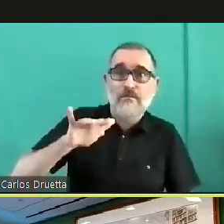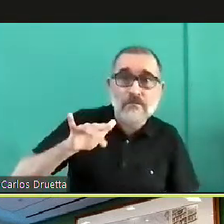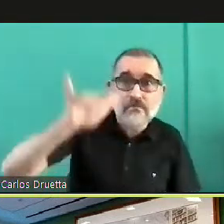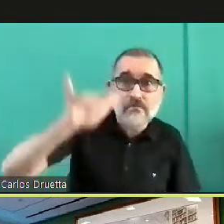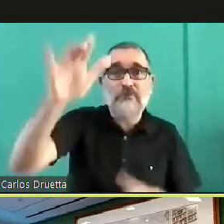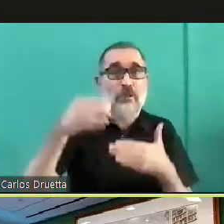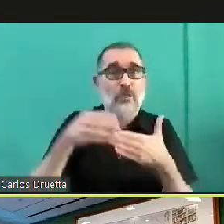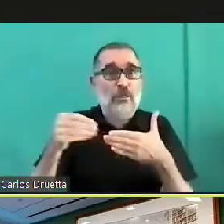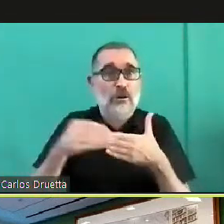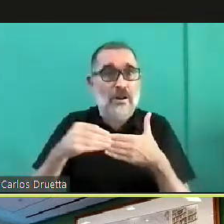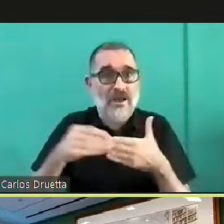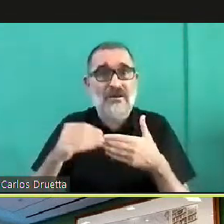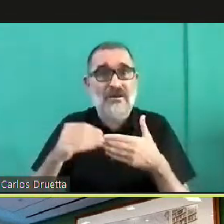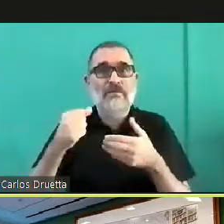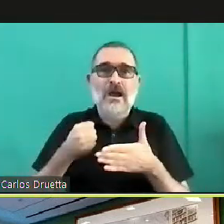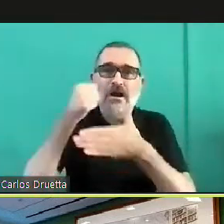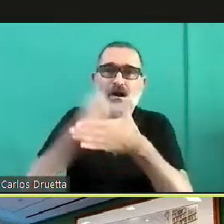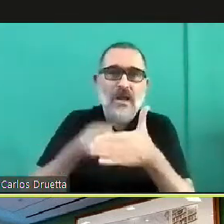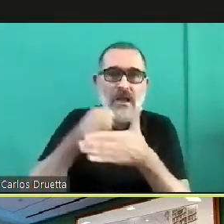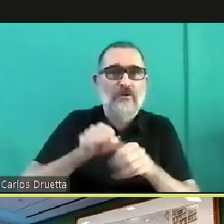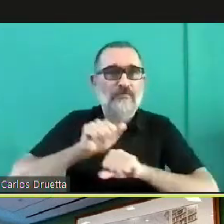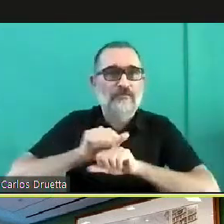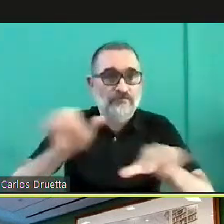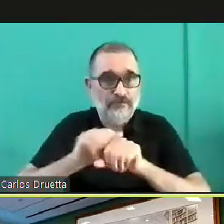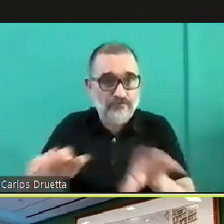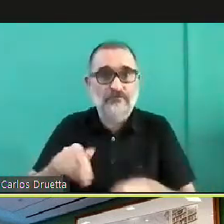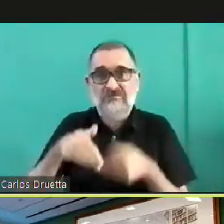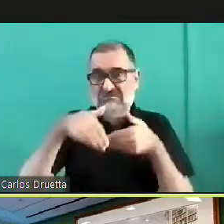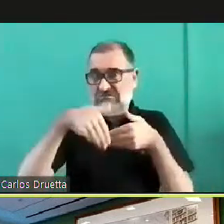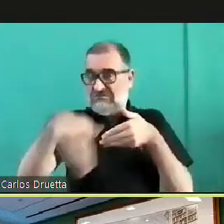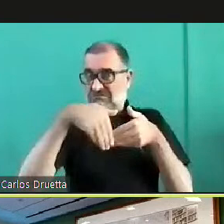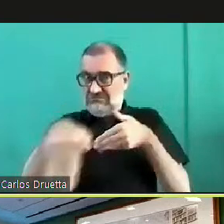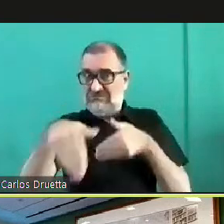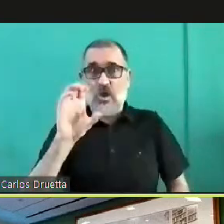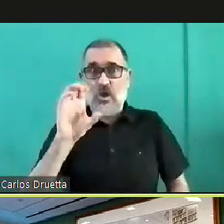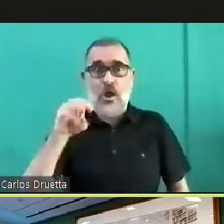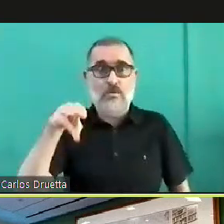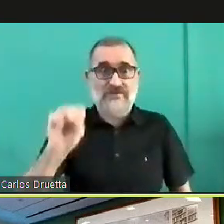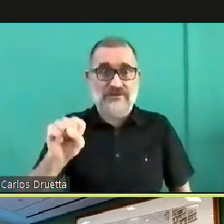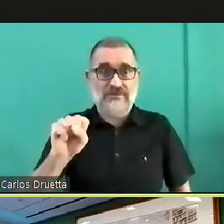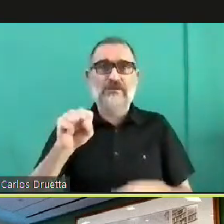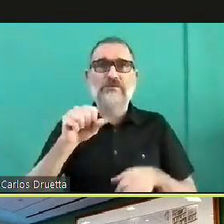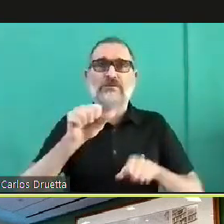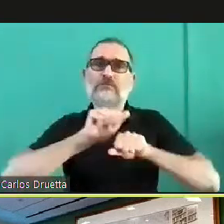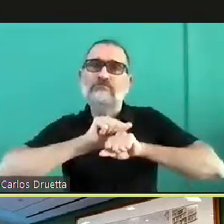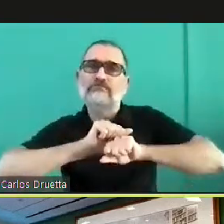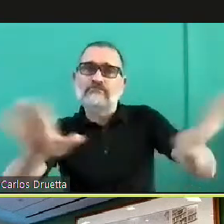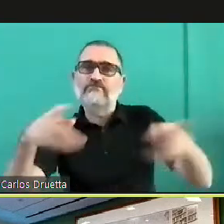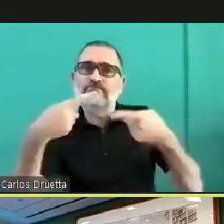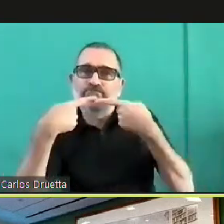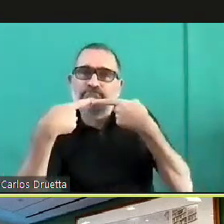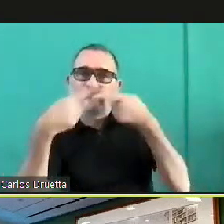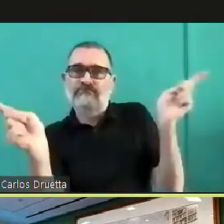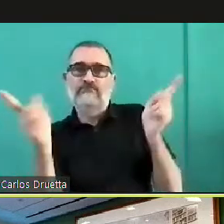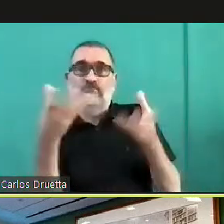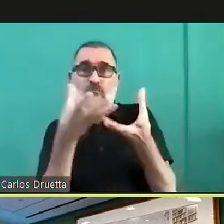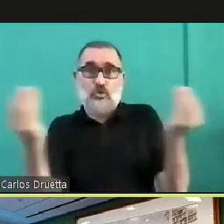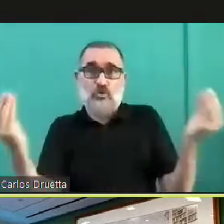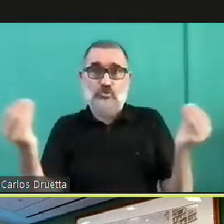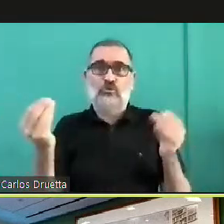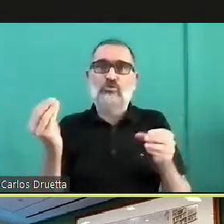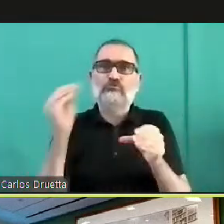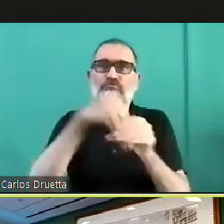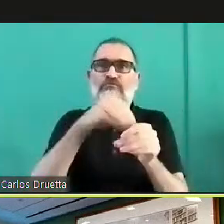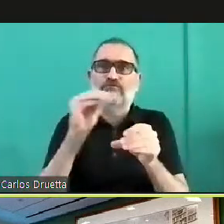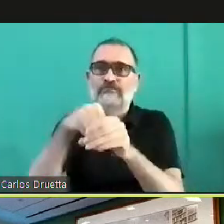ahead. Our programs include food policy to promote healthy eating and prevent obesity and related diseases, tobacco